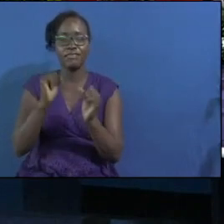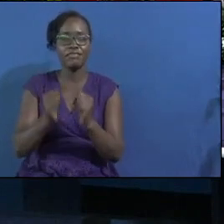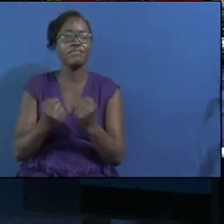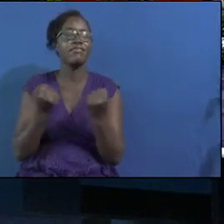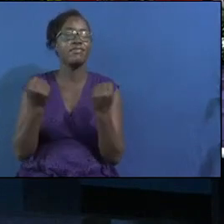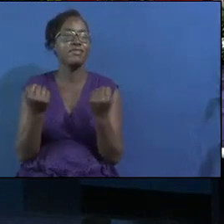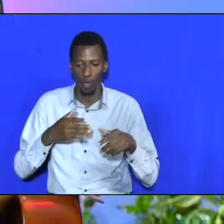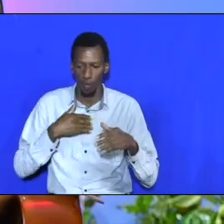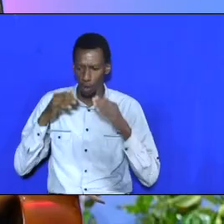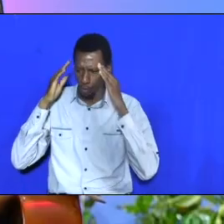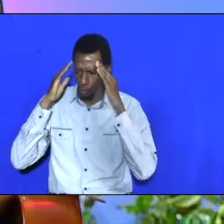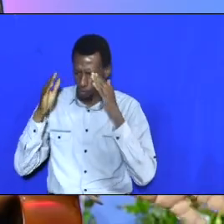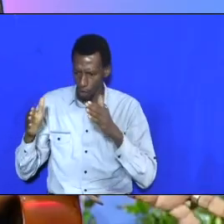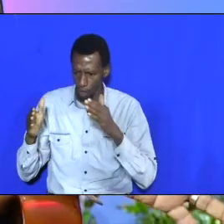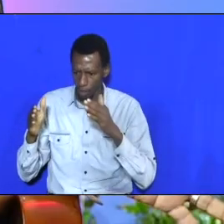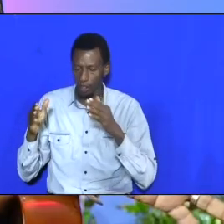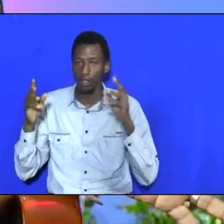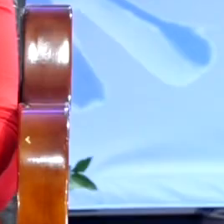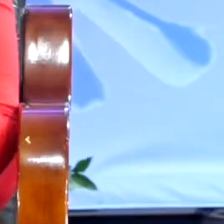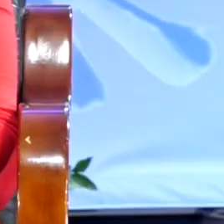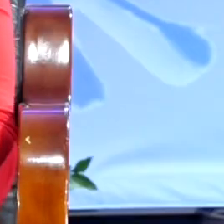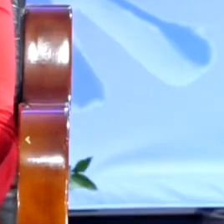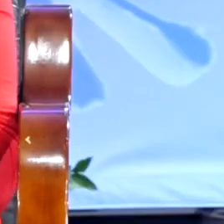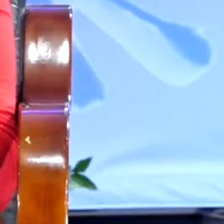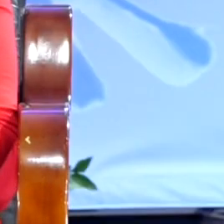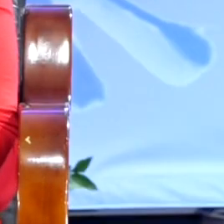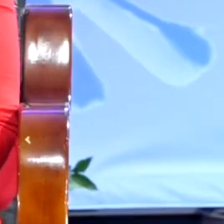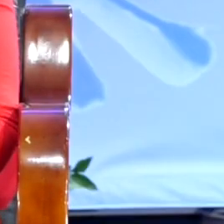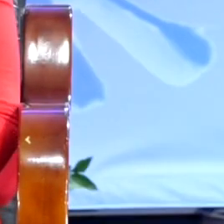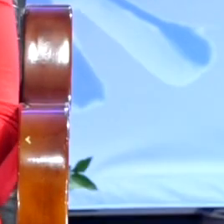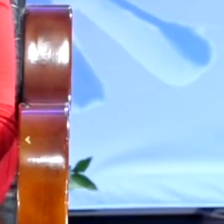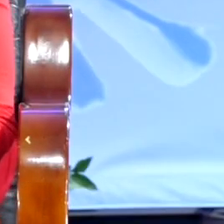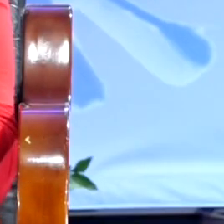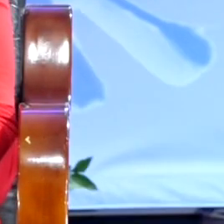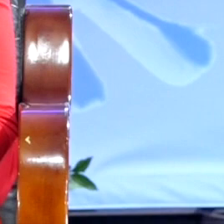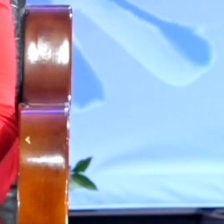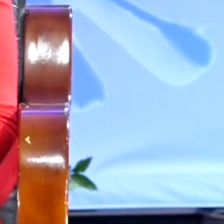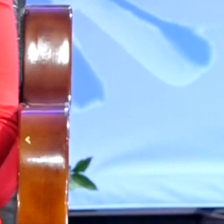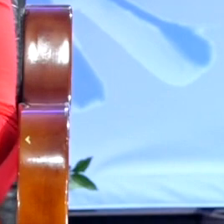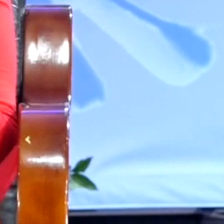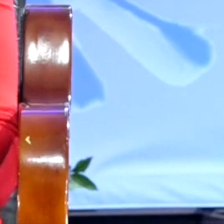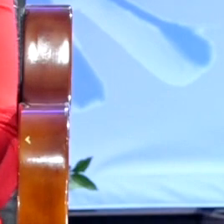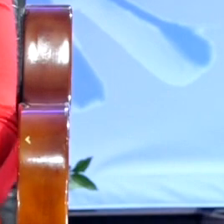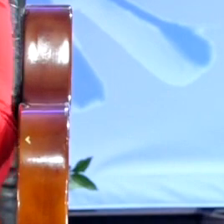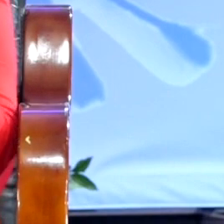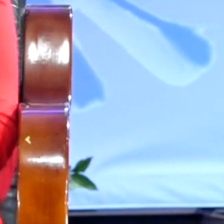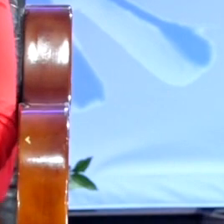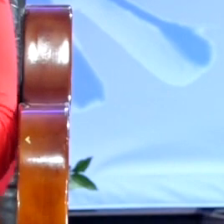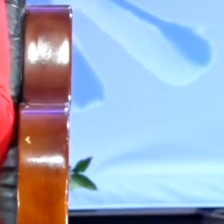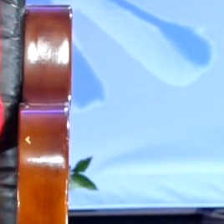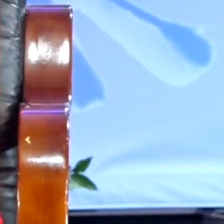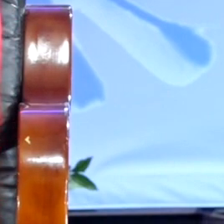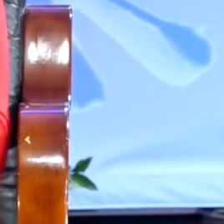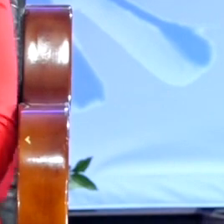of salvation. Are you ready? We need to be fair. We need to raise our sons to also know how